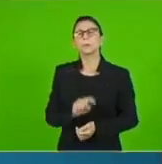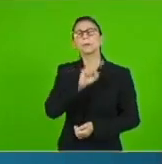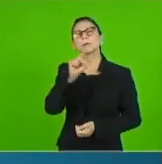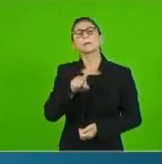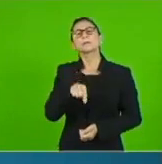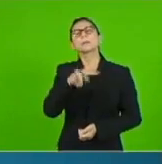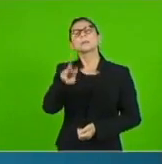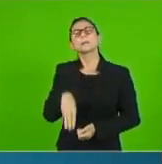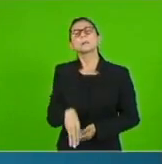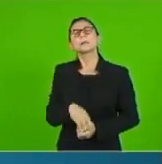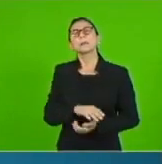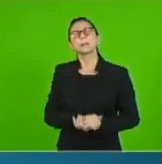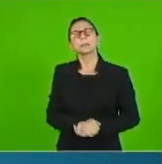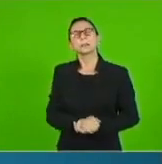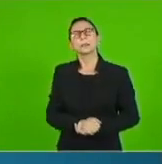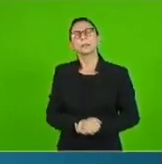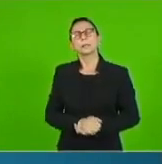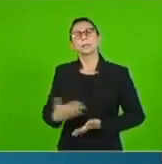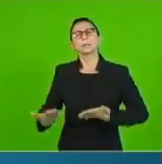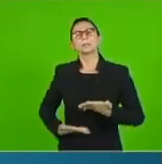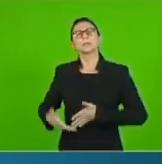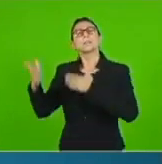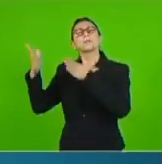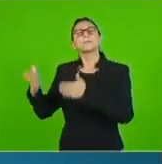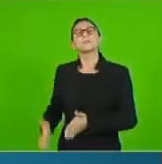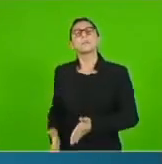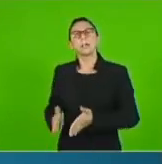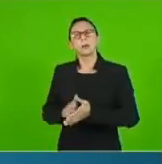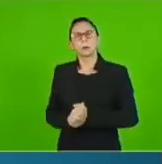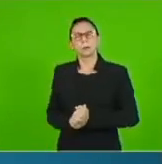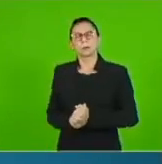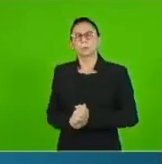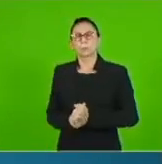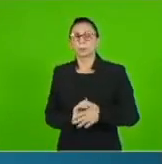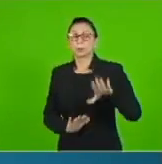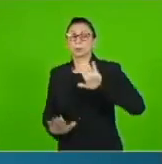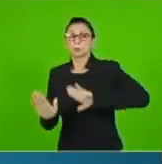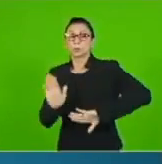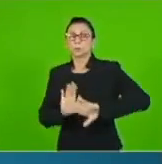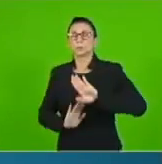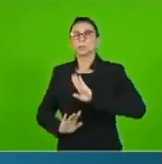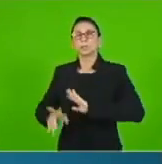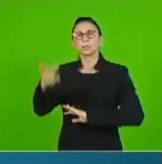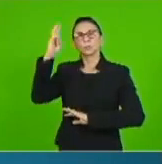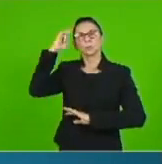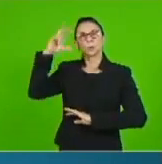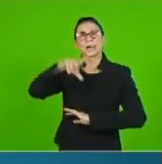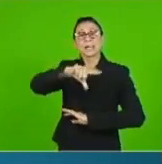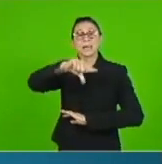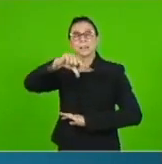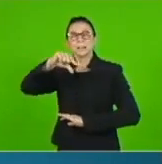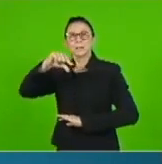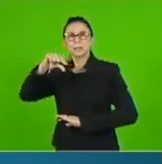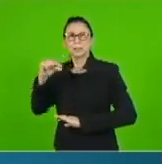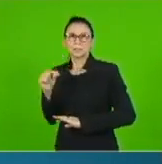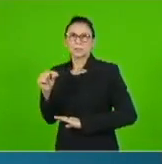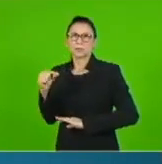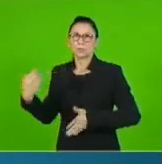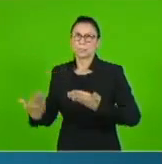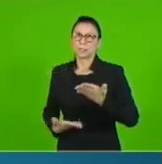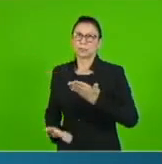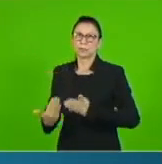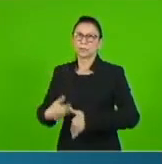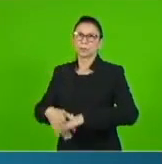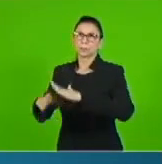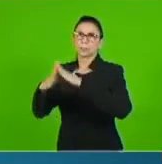said, who is the faithful servant and prudent that the Lord has constituted